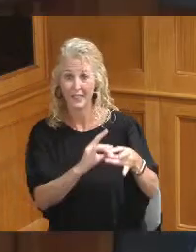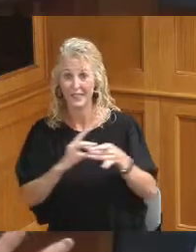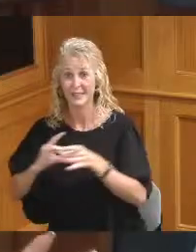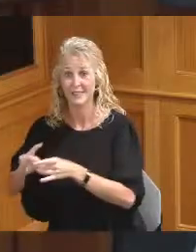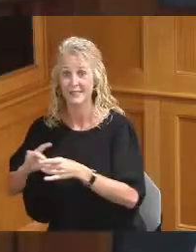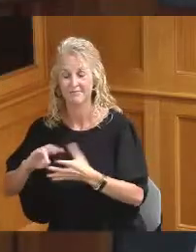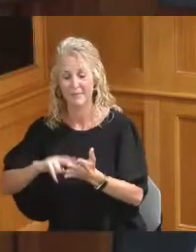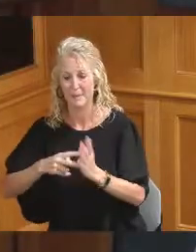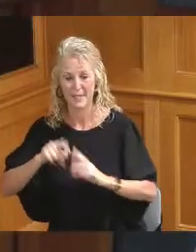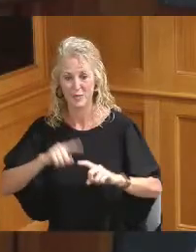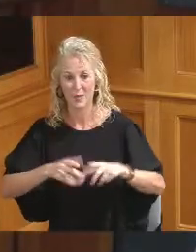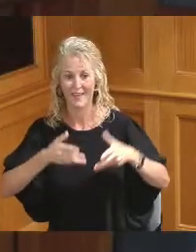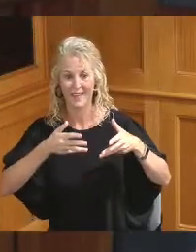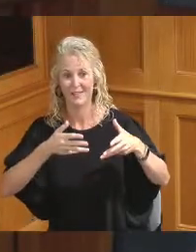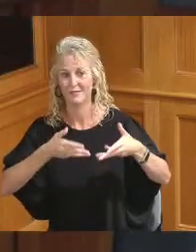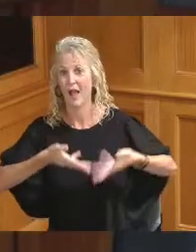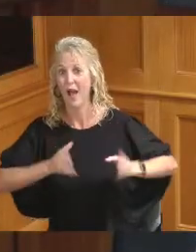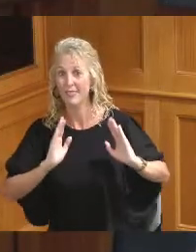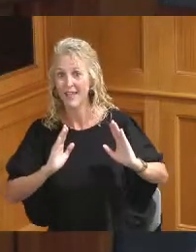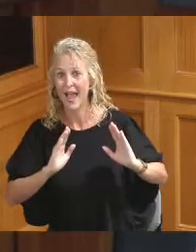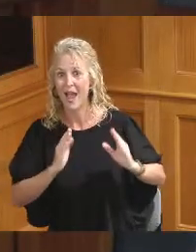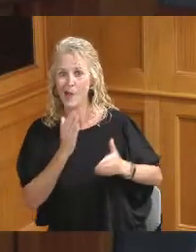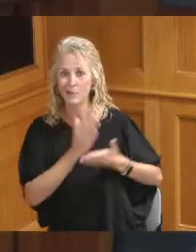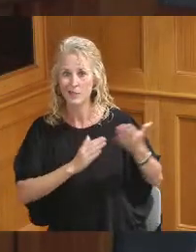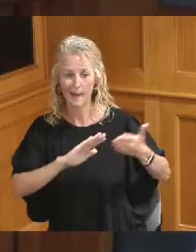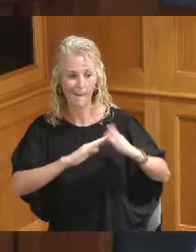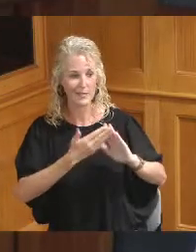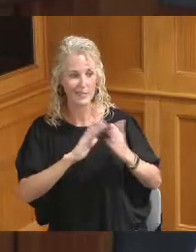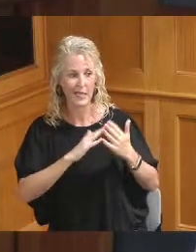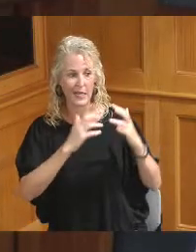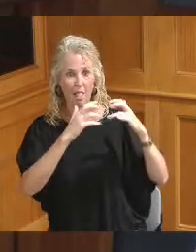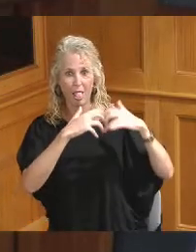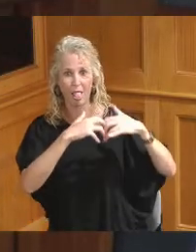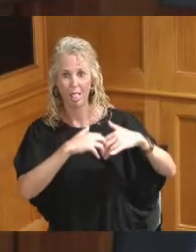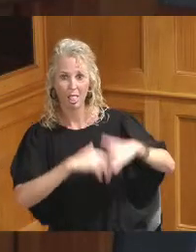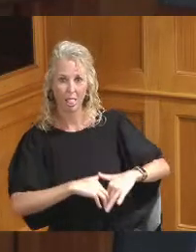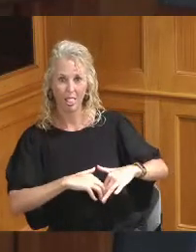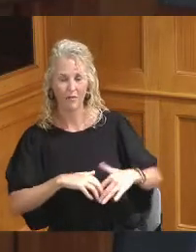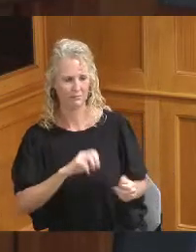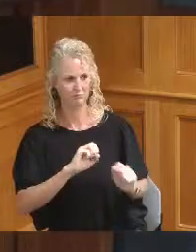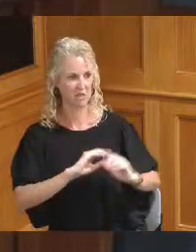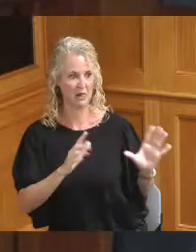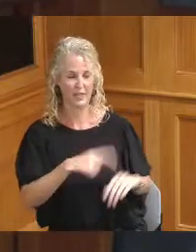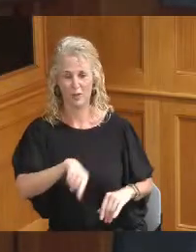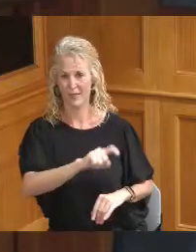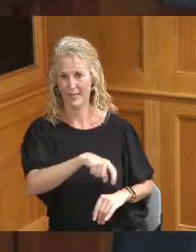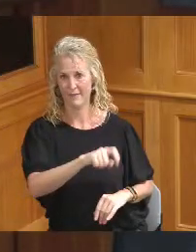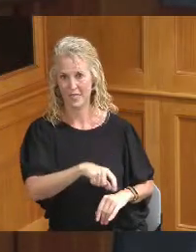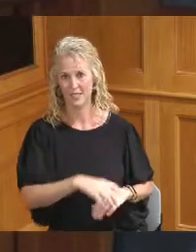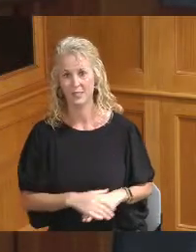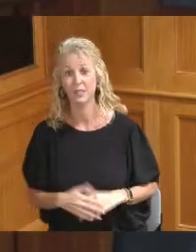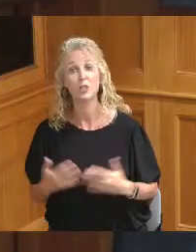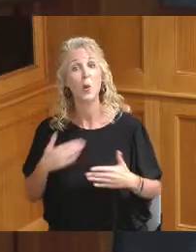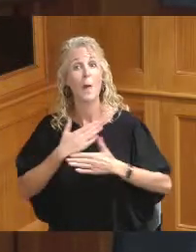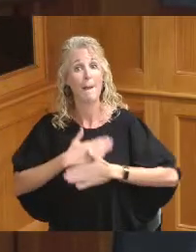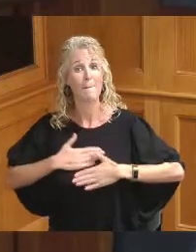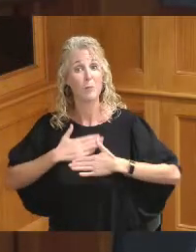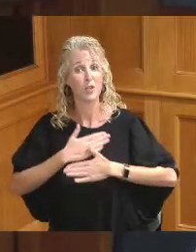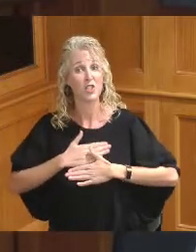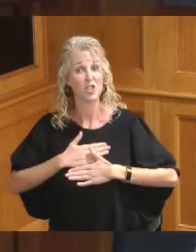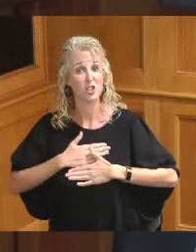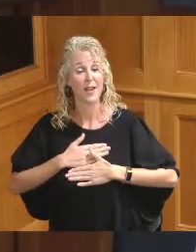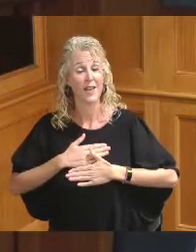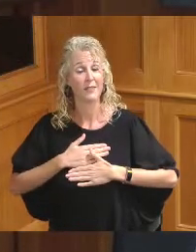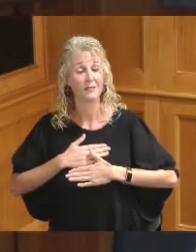let municipalities just crumble out there. And there's a lot of needs. So I appreciate it, and I like